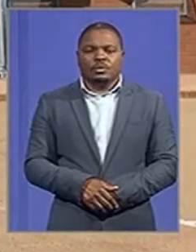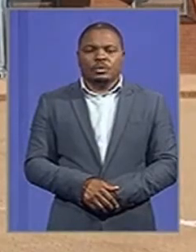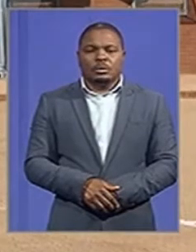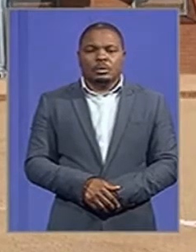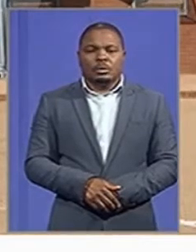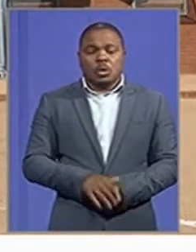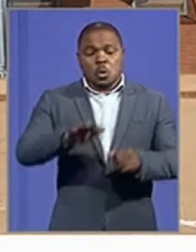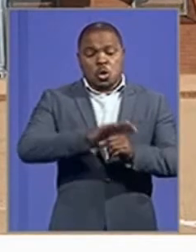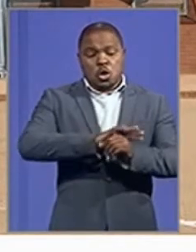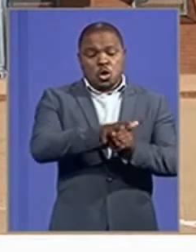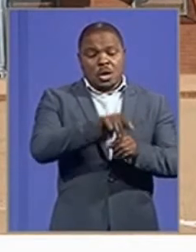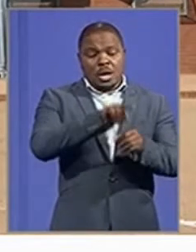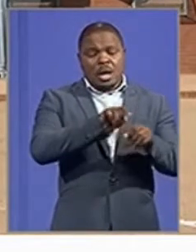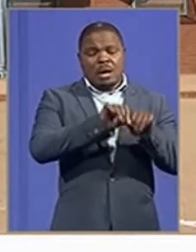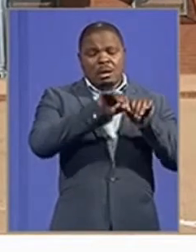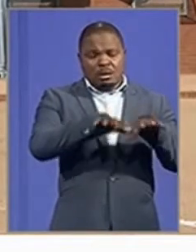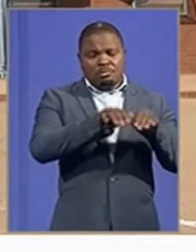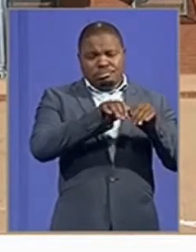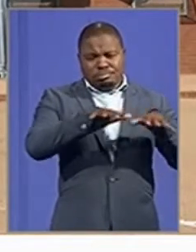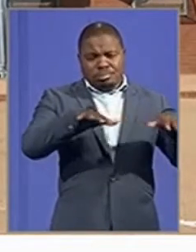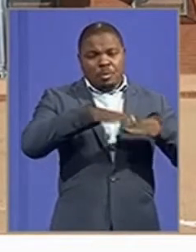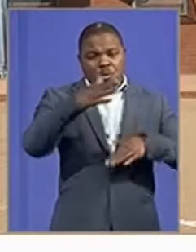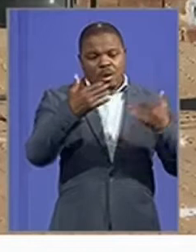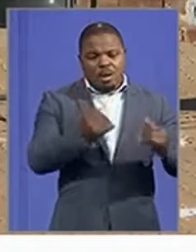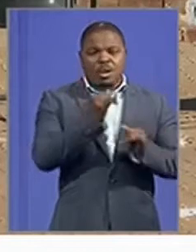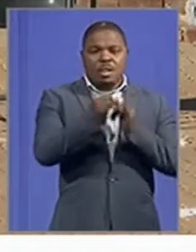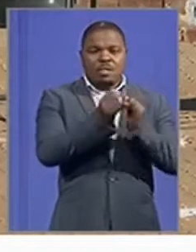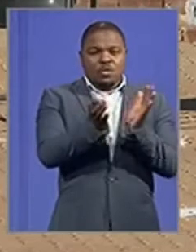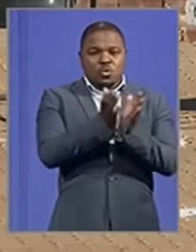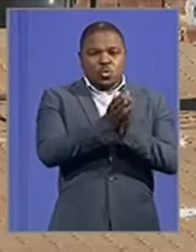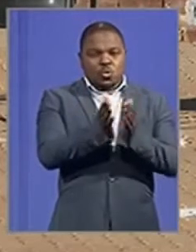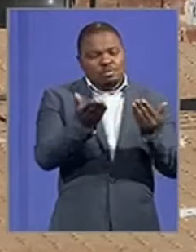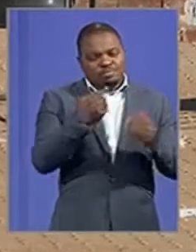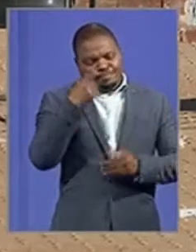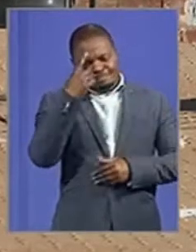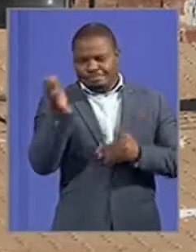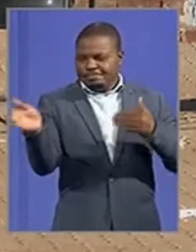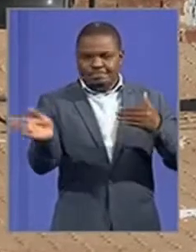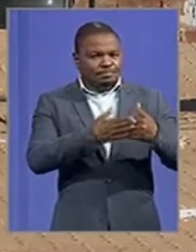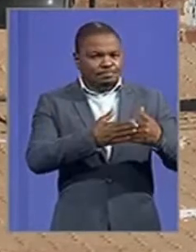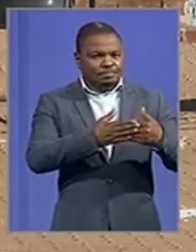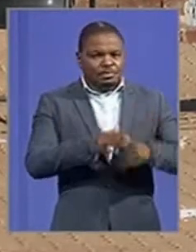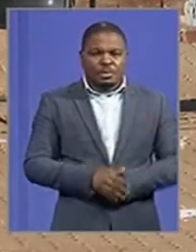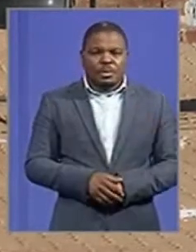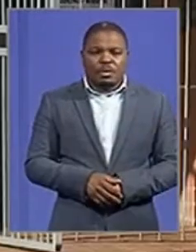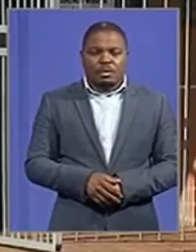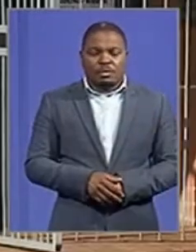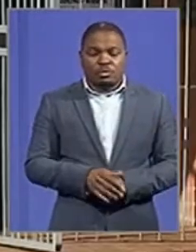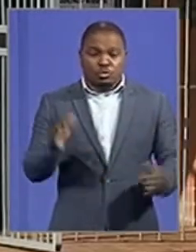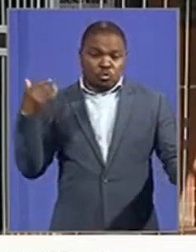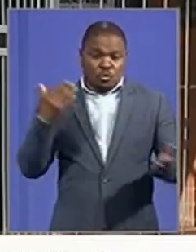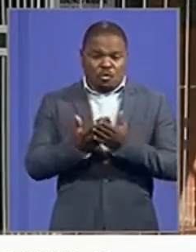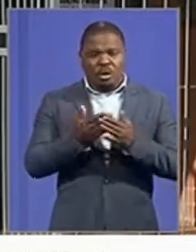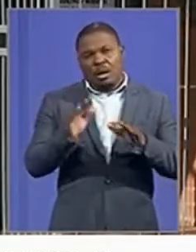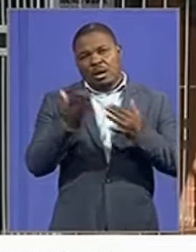Go tlhatloga ga COVID-19 go bakile gore dikolo di le 11 mo porofenseng di gapeletswe go tswalwa. Ga jaana e setse e le dikgetse